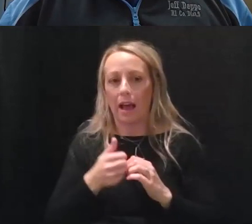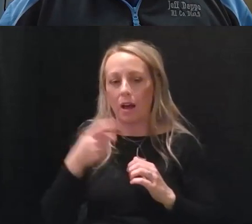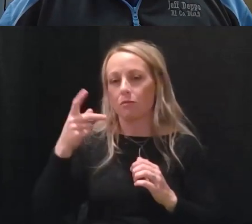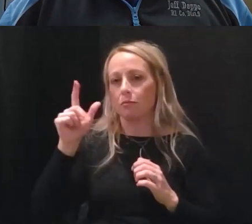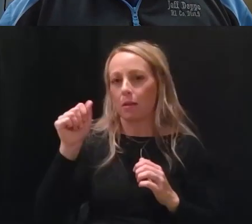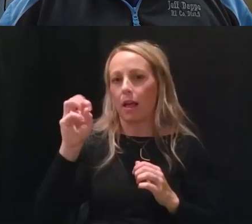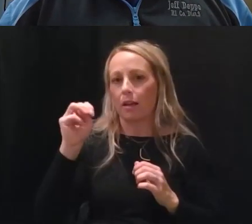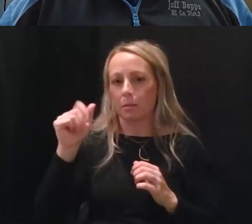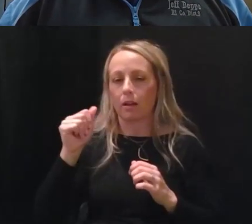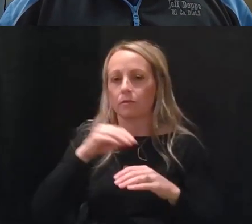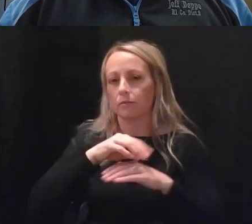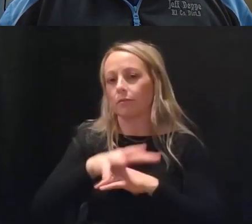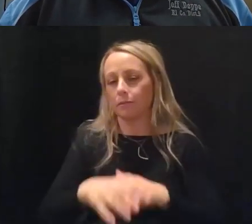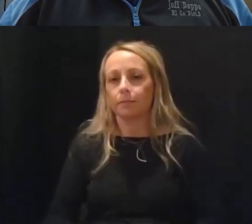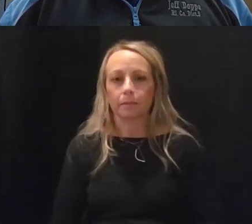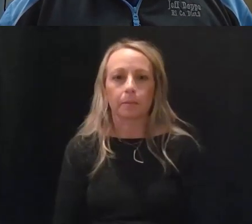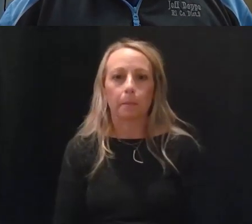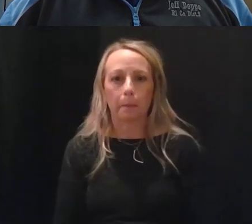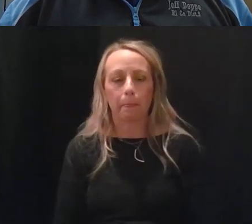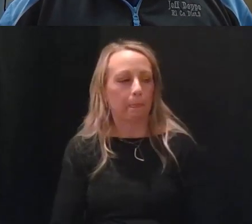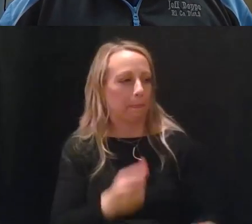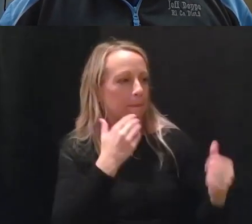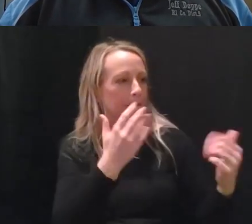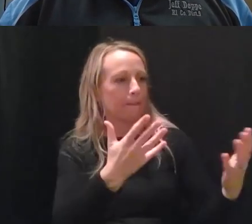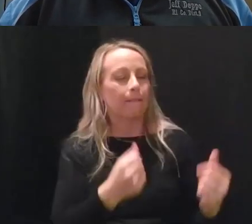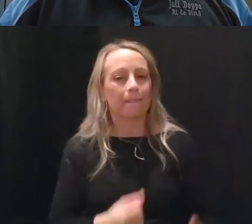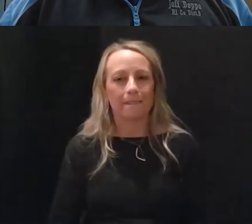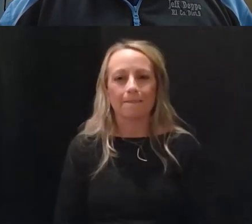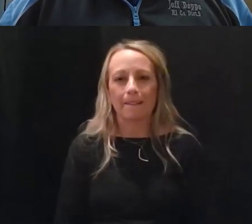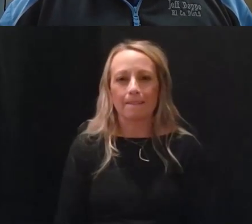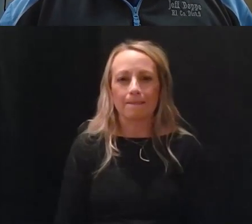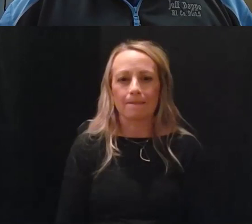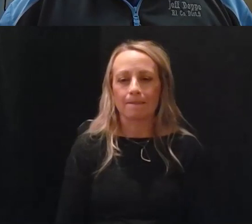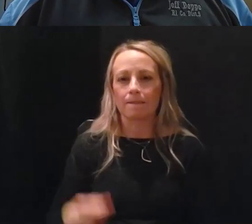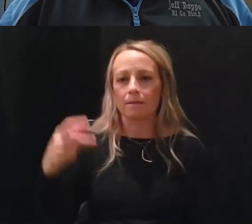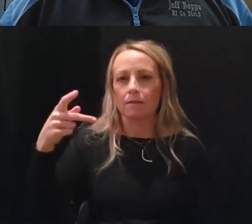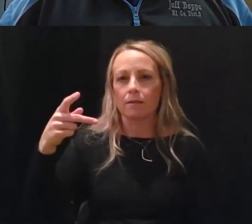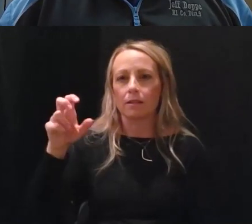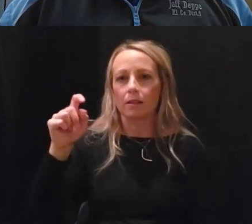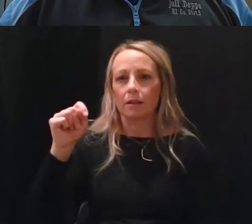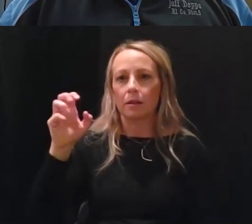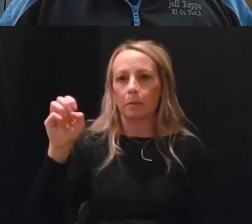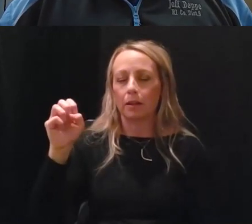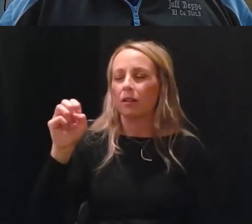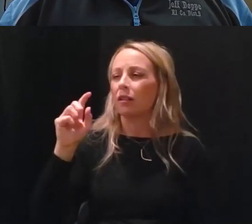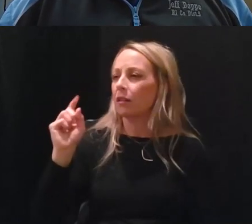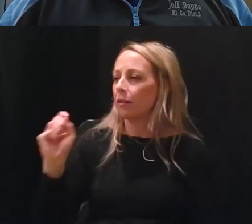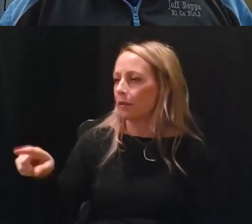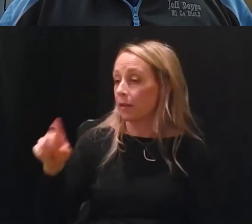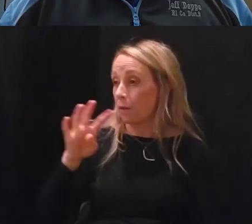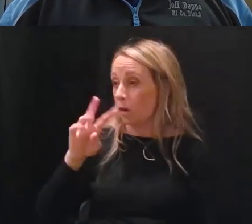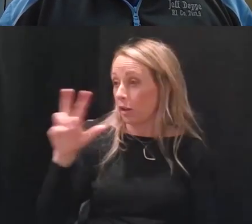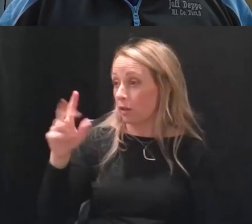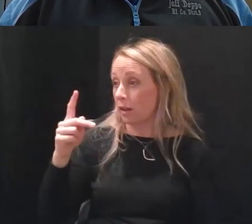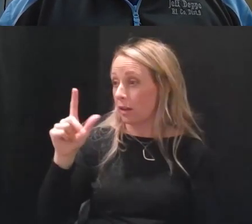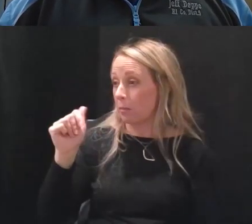plasma. Thank you. Pete, I think the other question was, are the 43 plasma donors from all over your